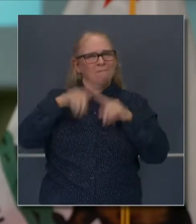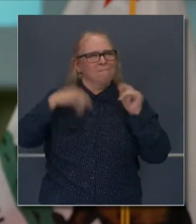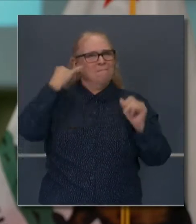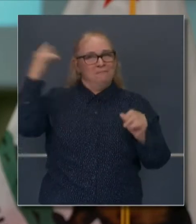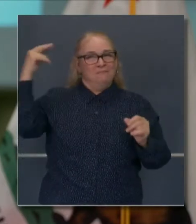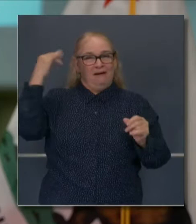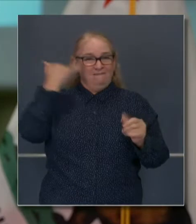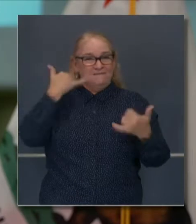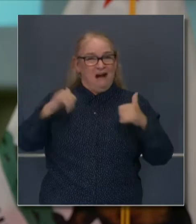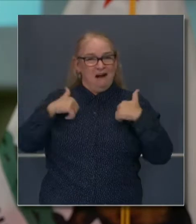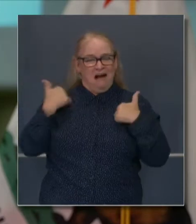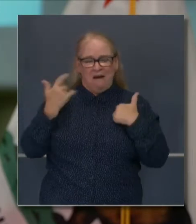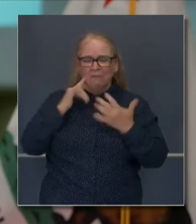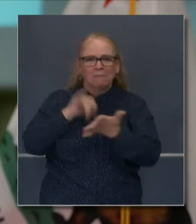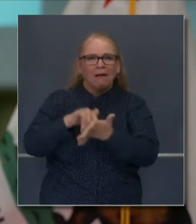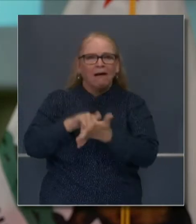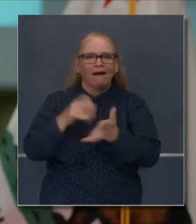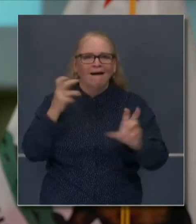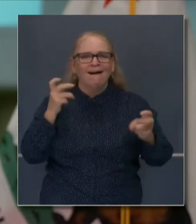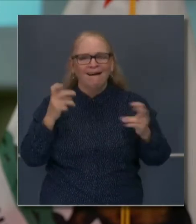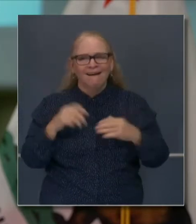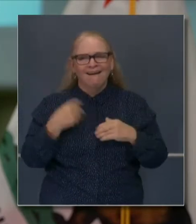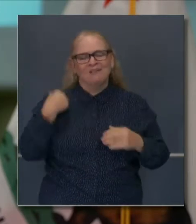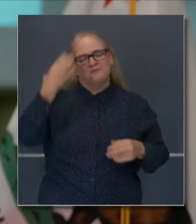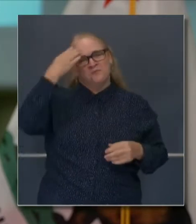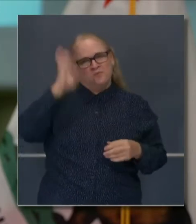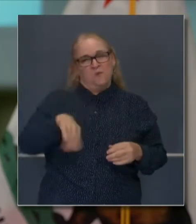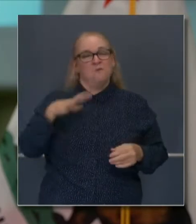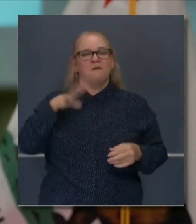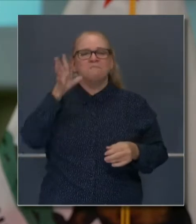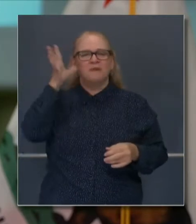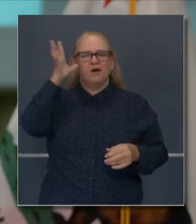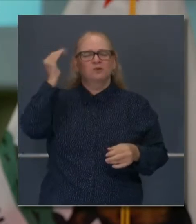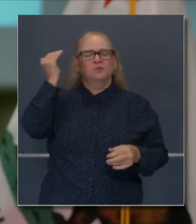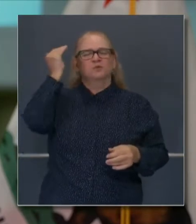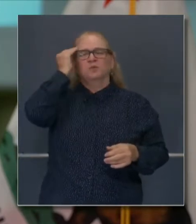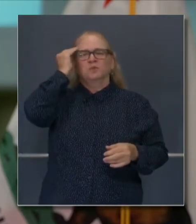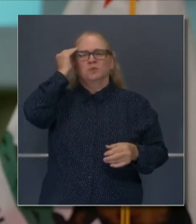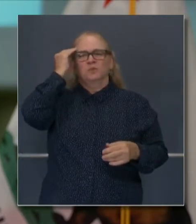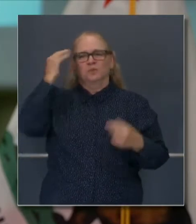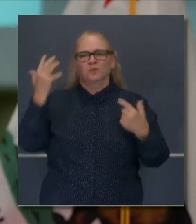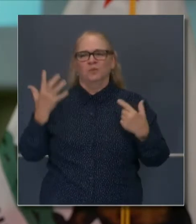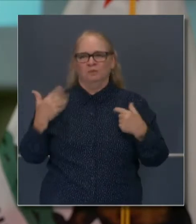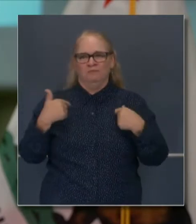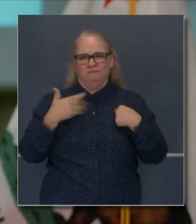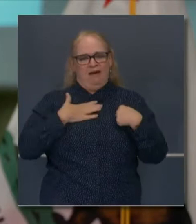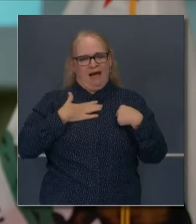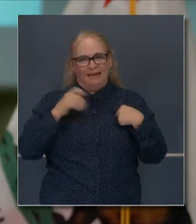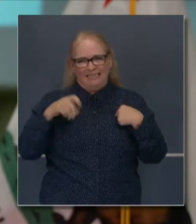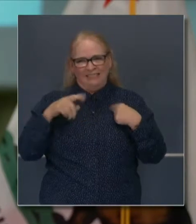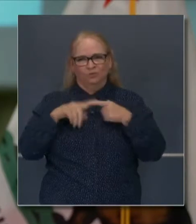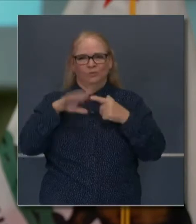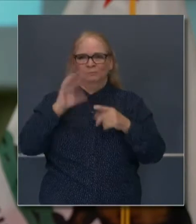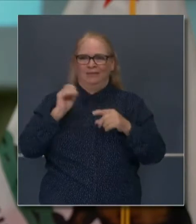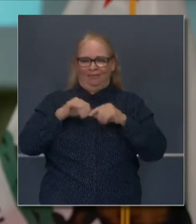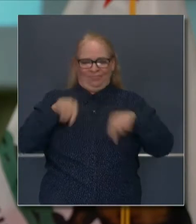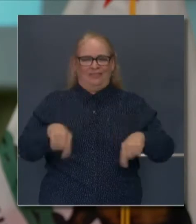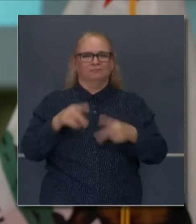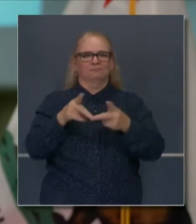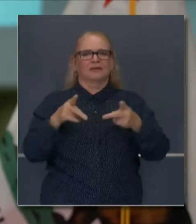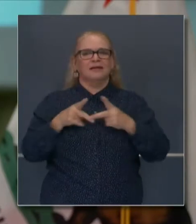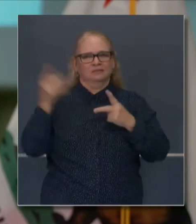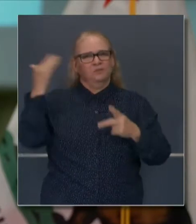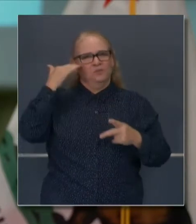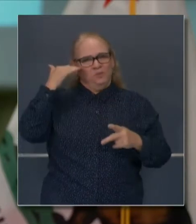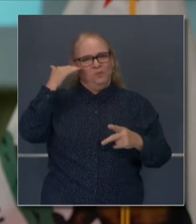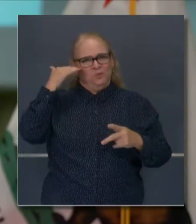know is that they knew what I would need to be in a position